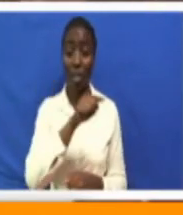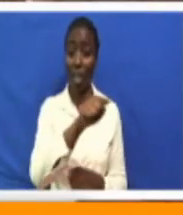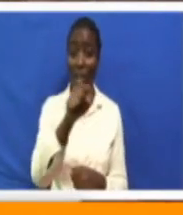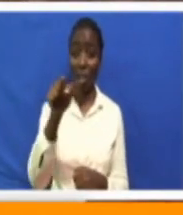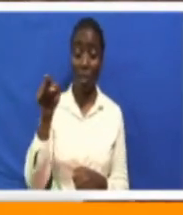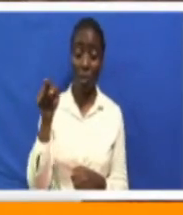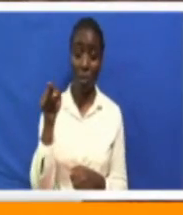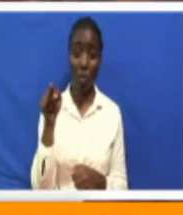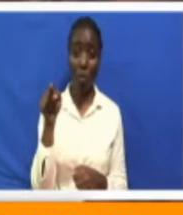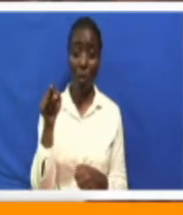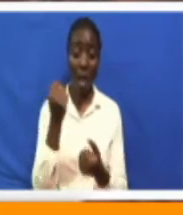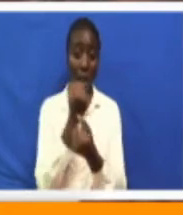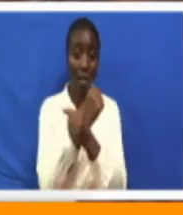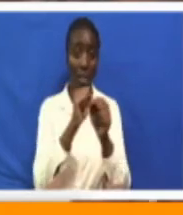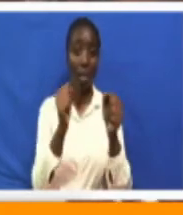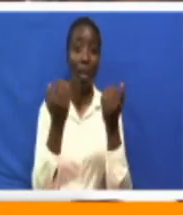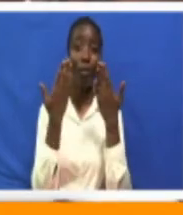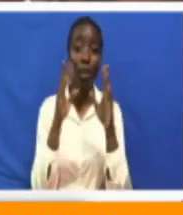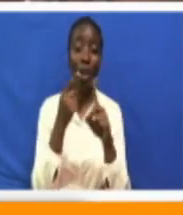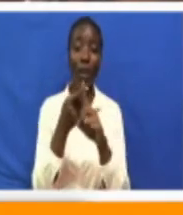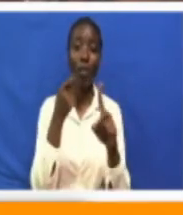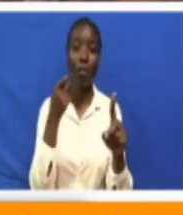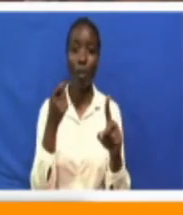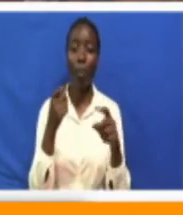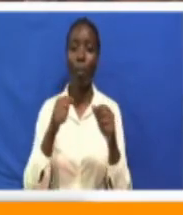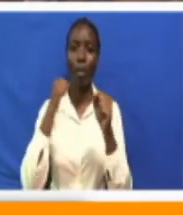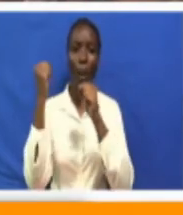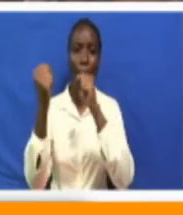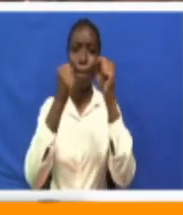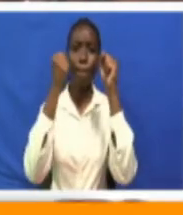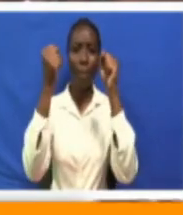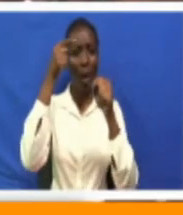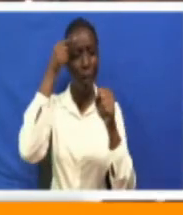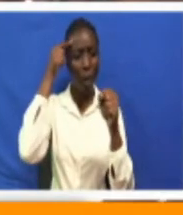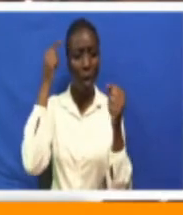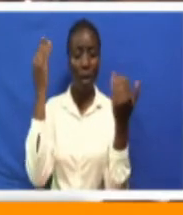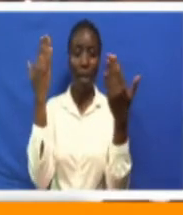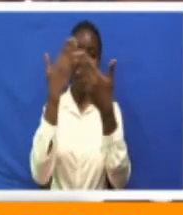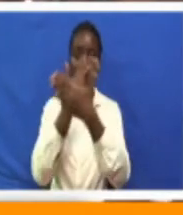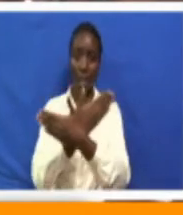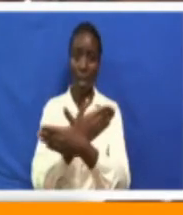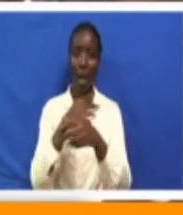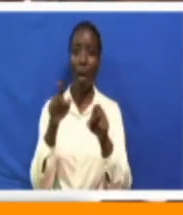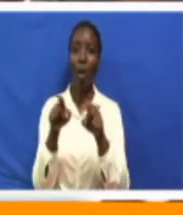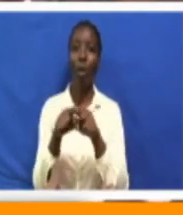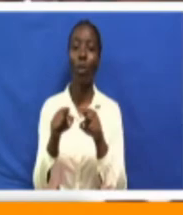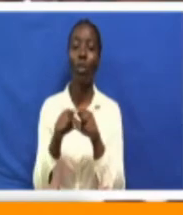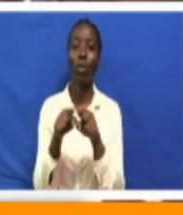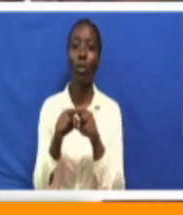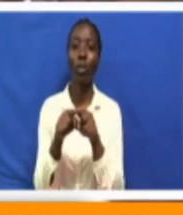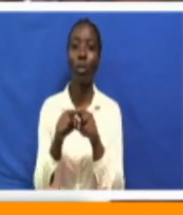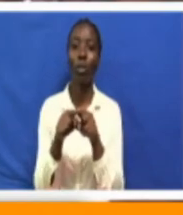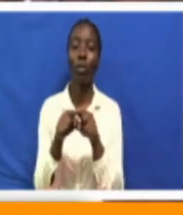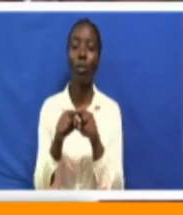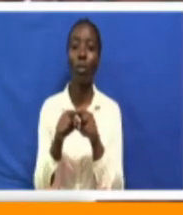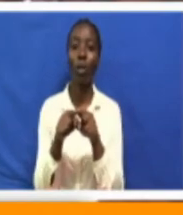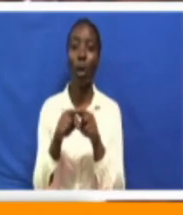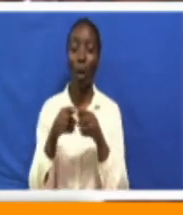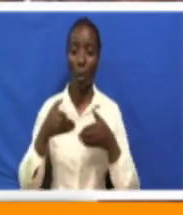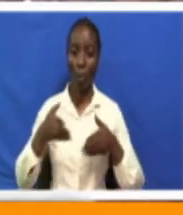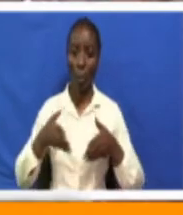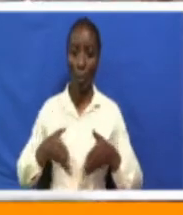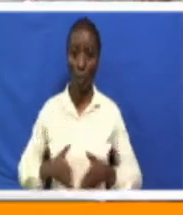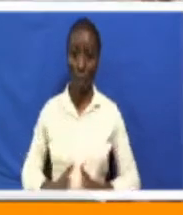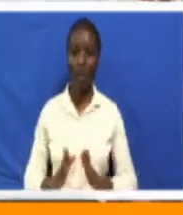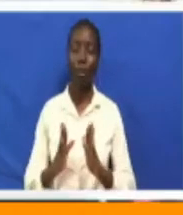been rescued from the power of Darkness and through and brought into the light of